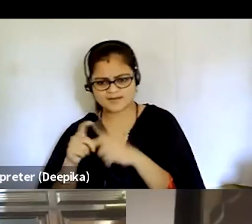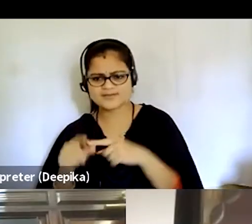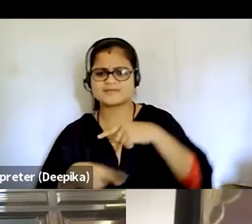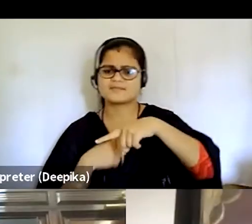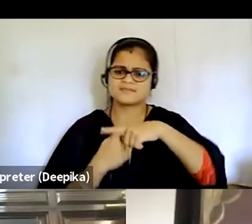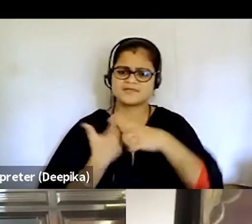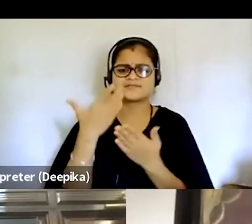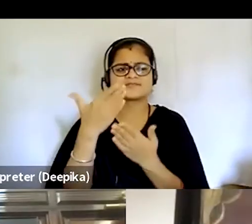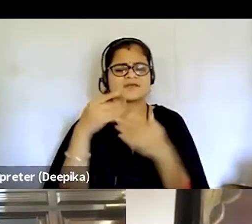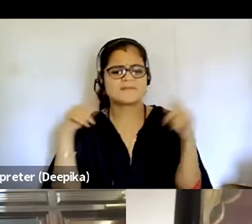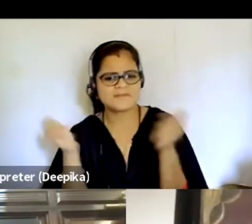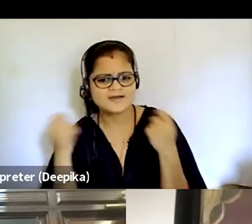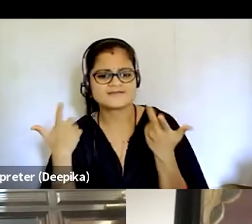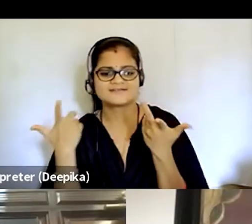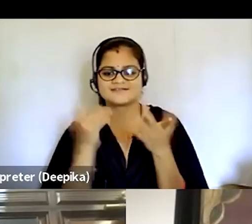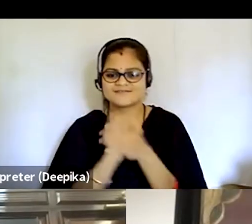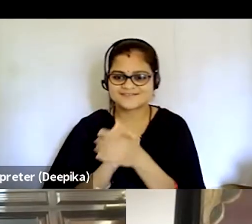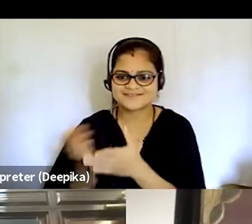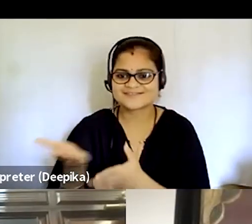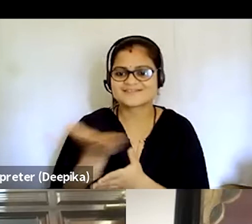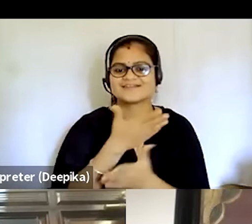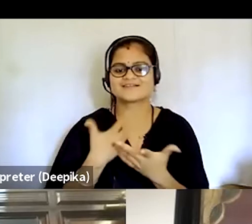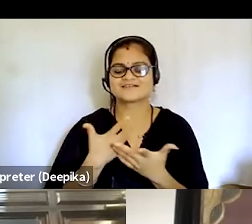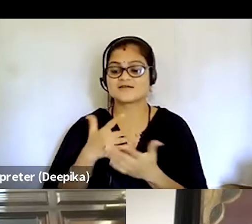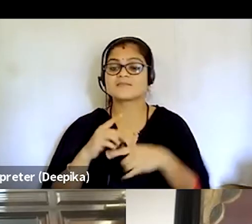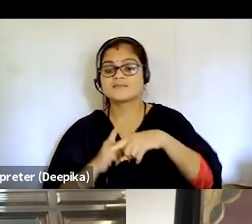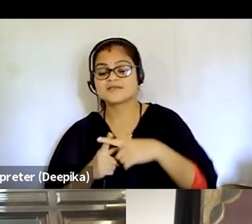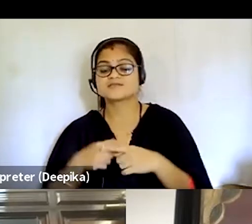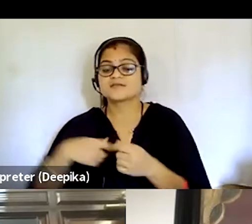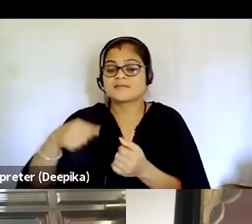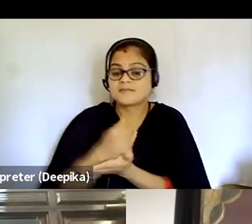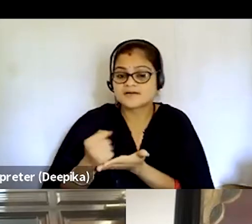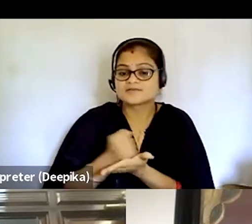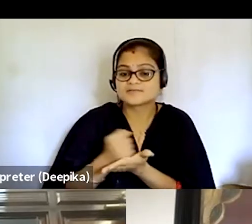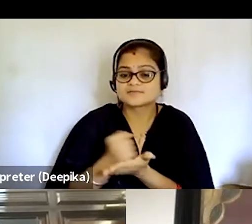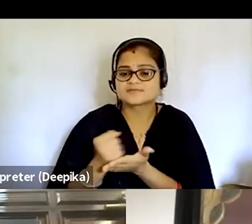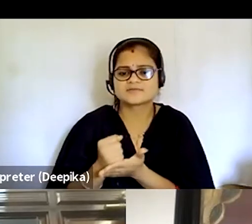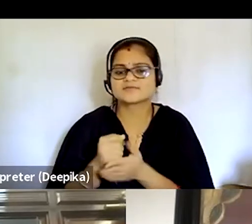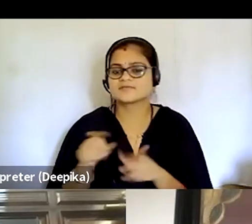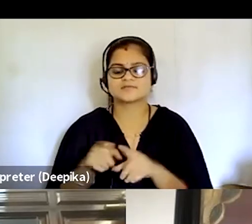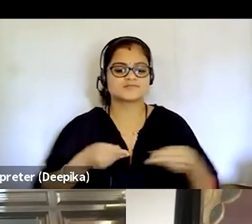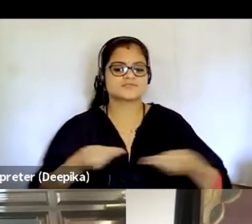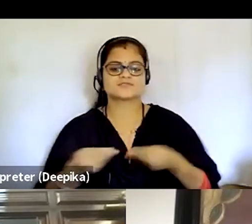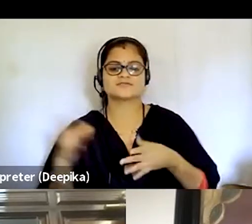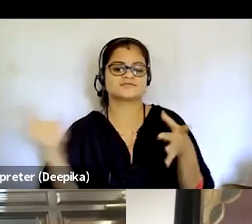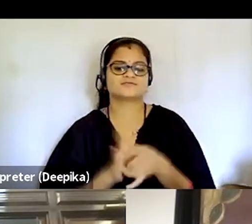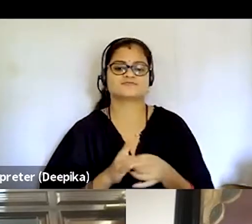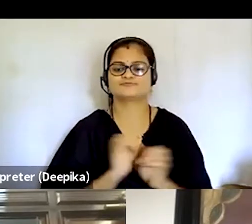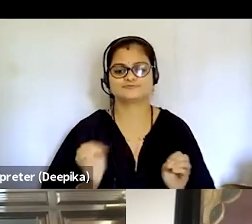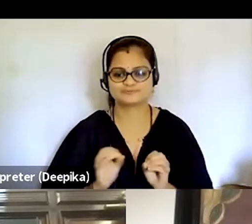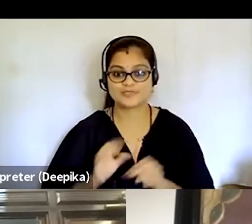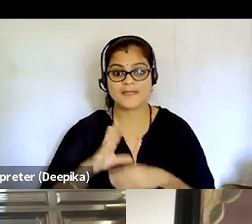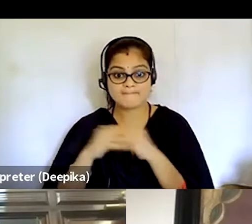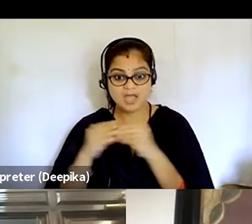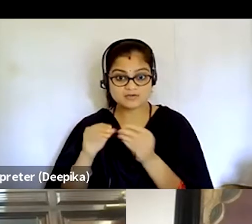at a party. Put in a lot of hours of rehearsal, etc. But it was never anything commercial. After I came to Bangalore, I